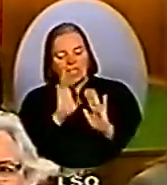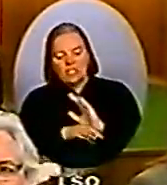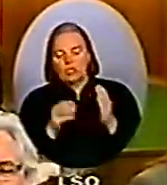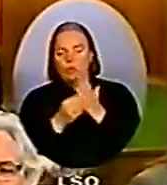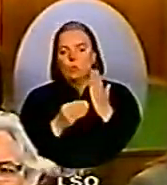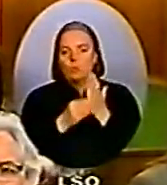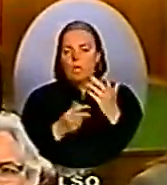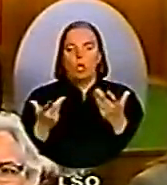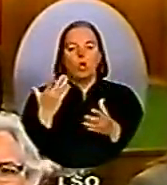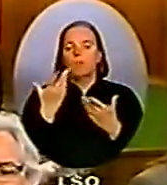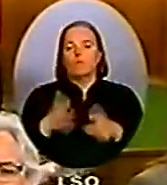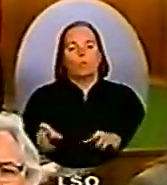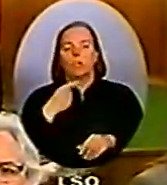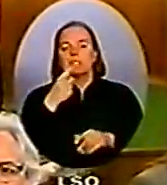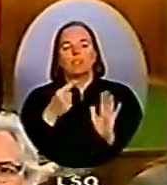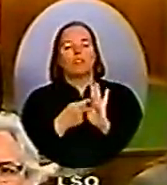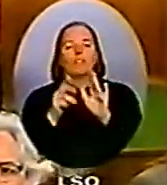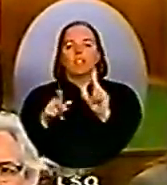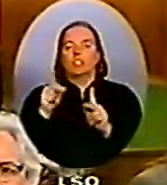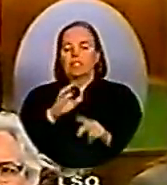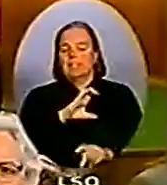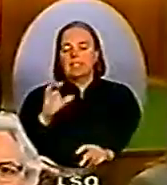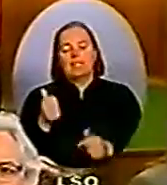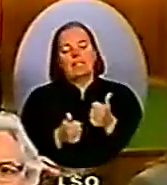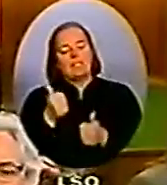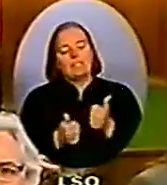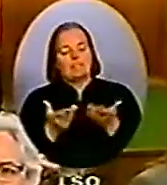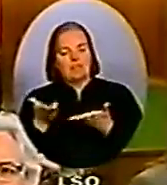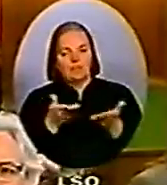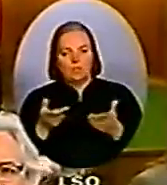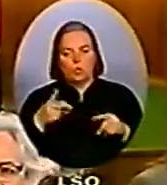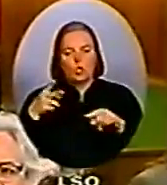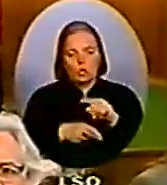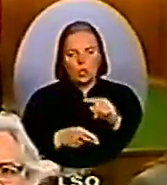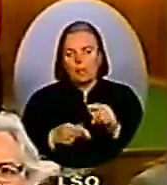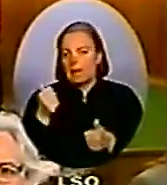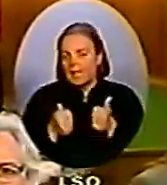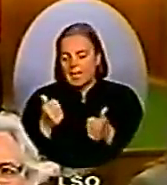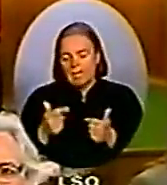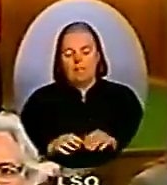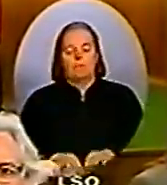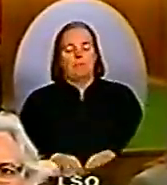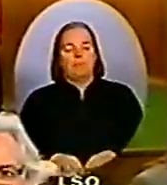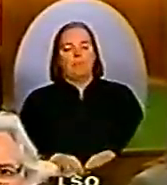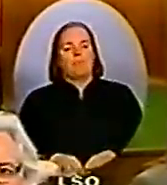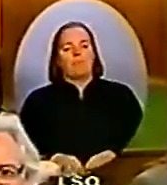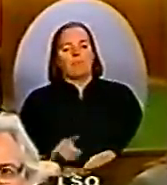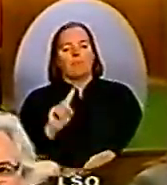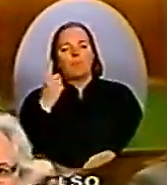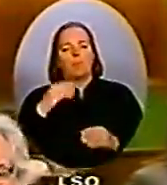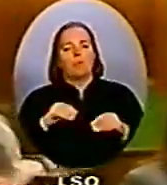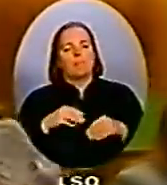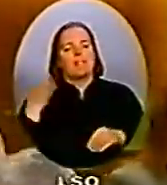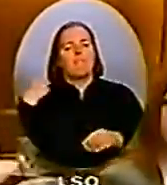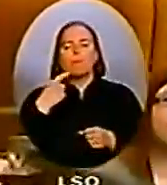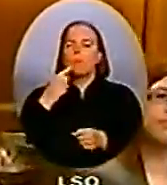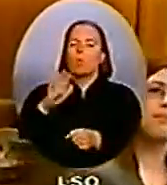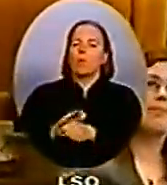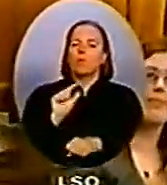Prime Minister promised Canadians he would establish open and accountable government. Why did he break that promise? The